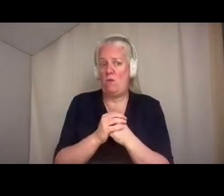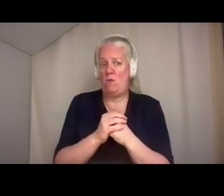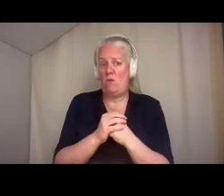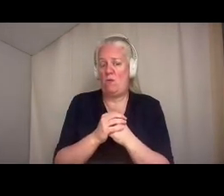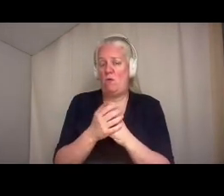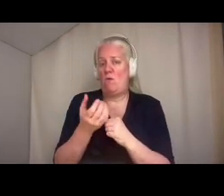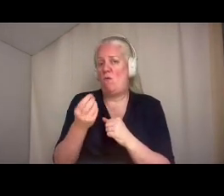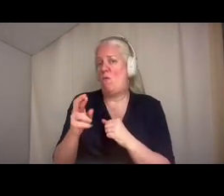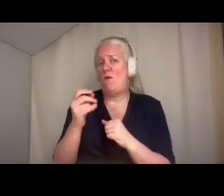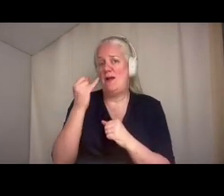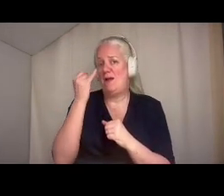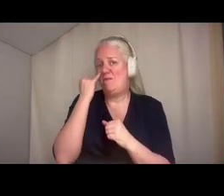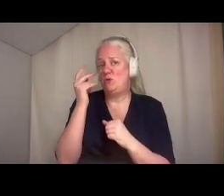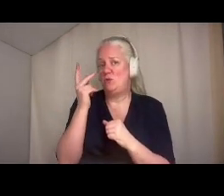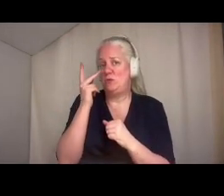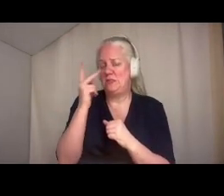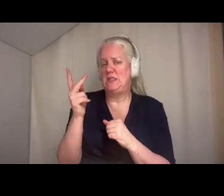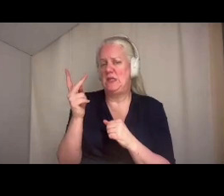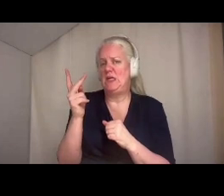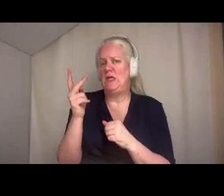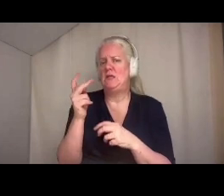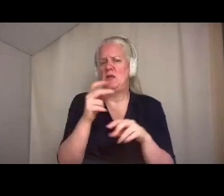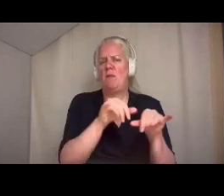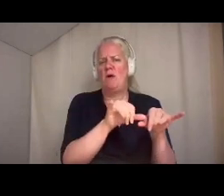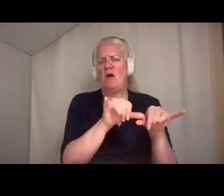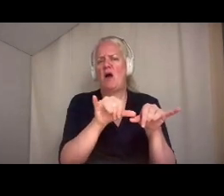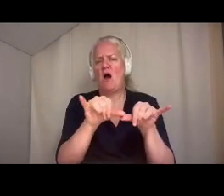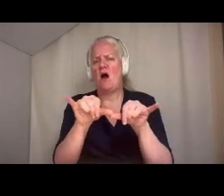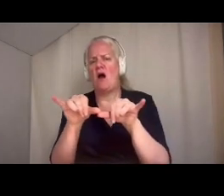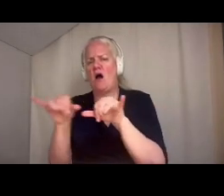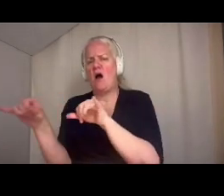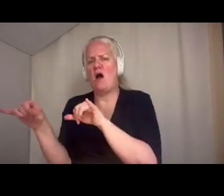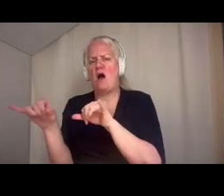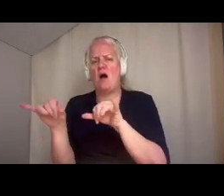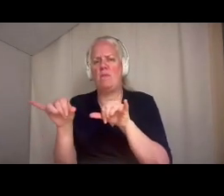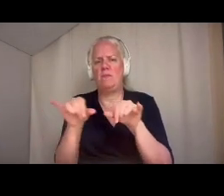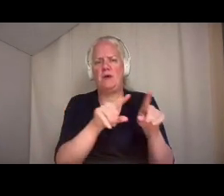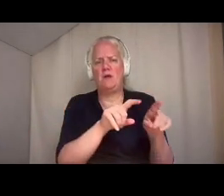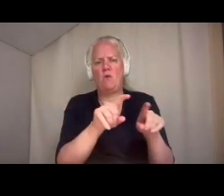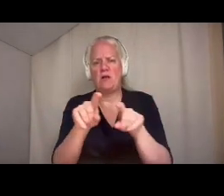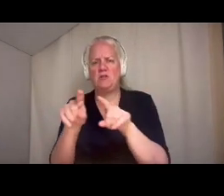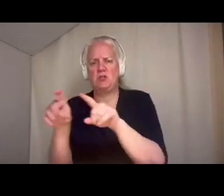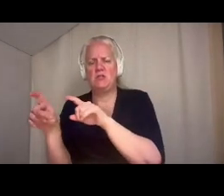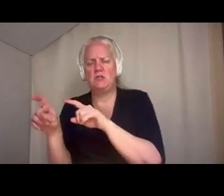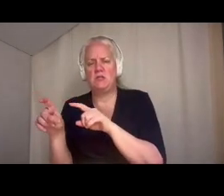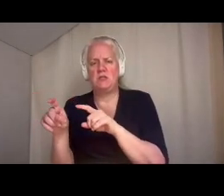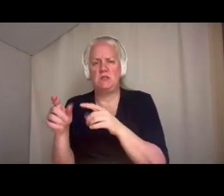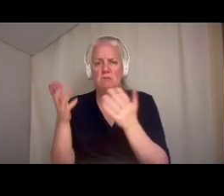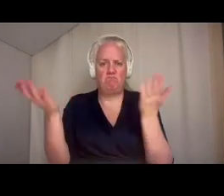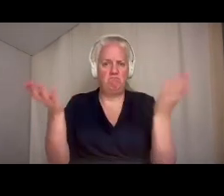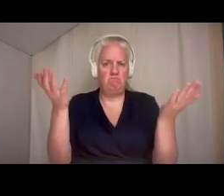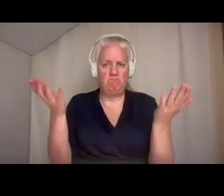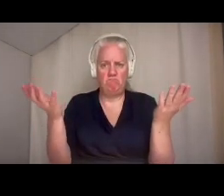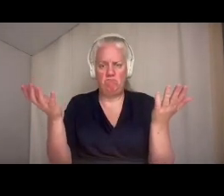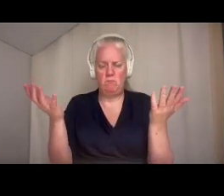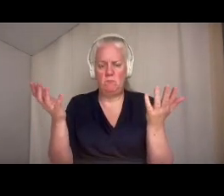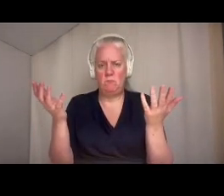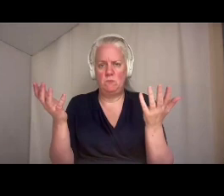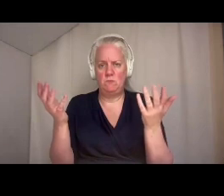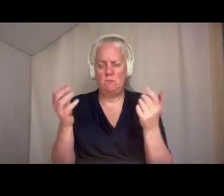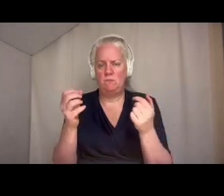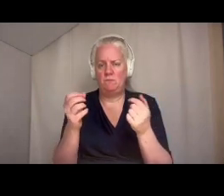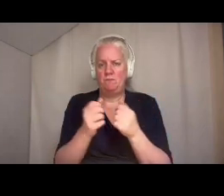do see kind of trends with a lot of similar questions being asked, feel free to chime in here.